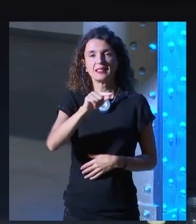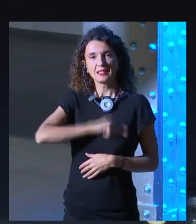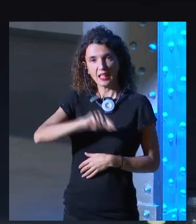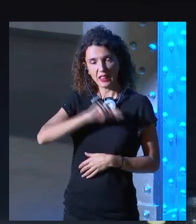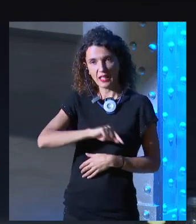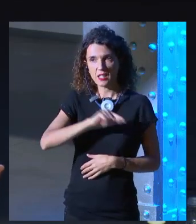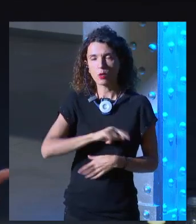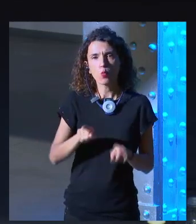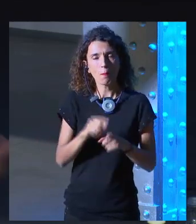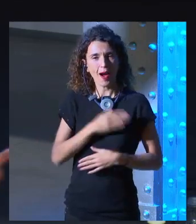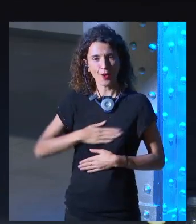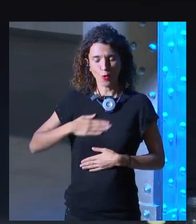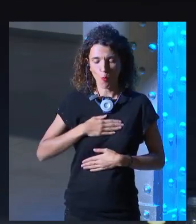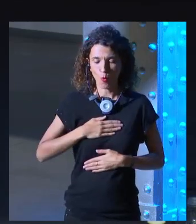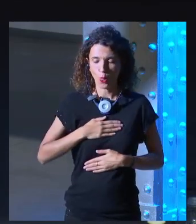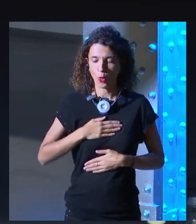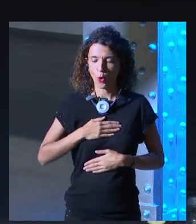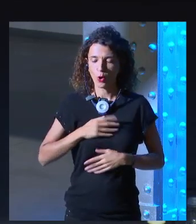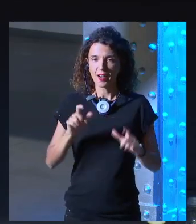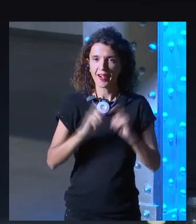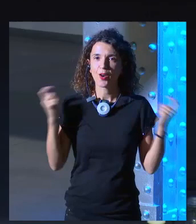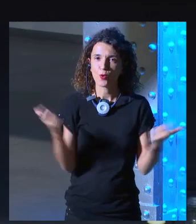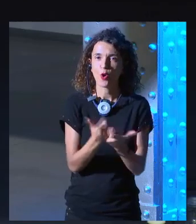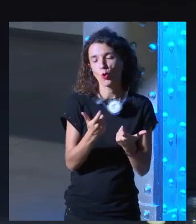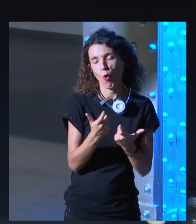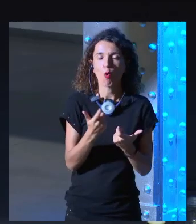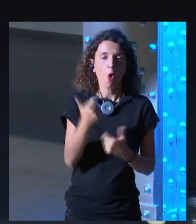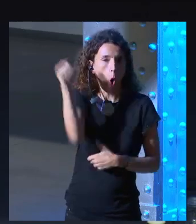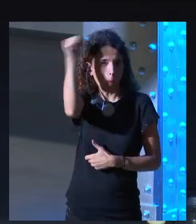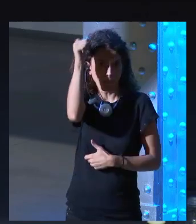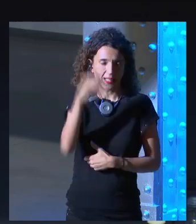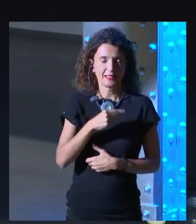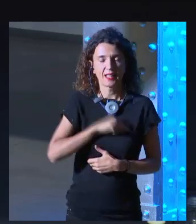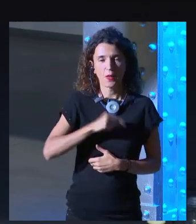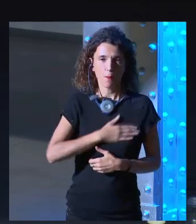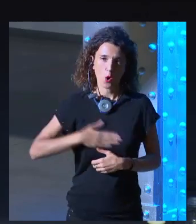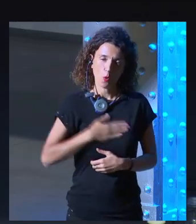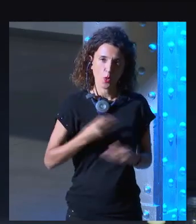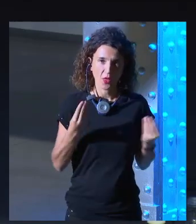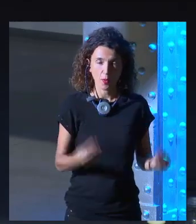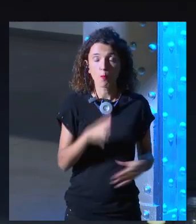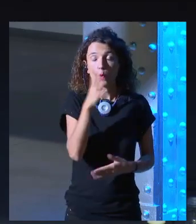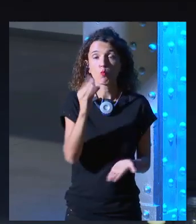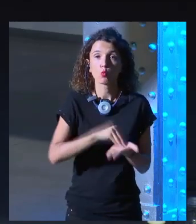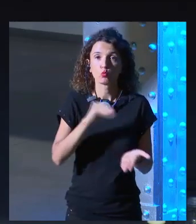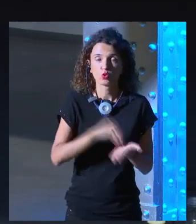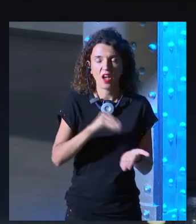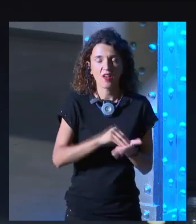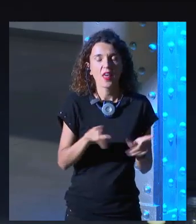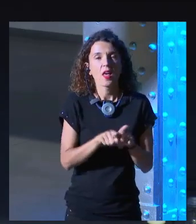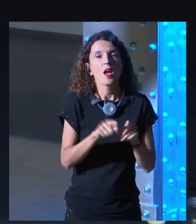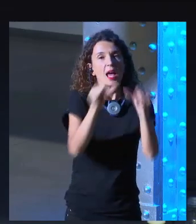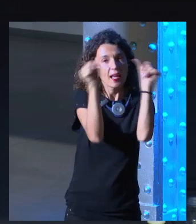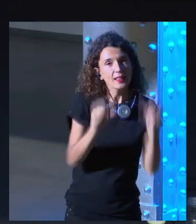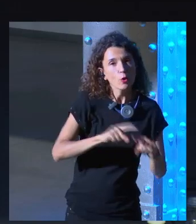are like them, and don't feel so comfortable if women are involved, because women do have different style of doing things. But that